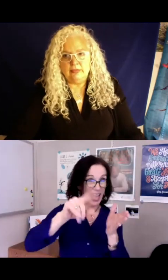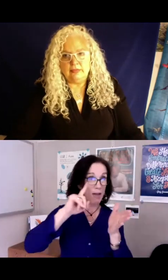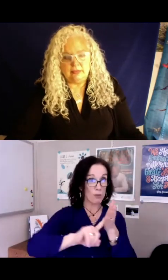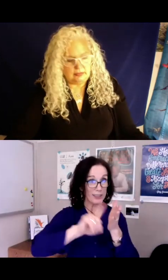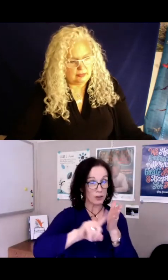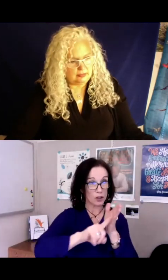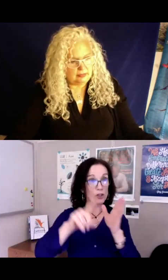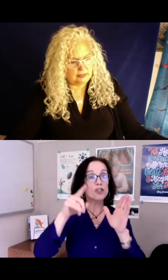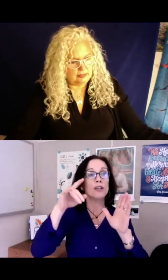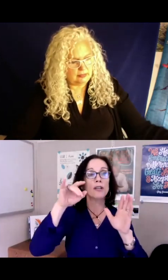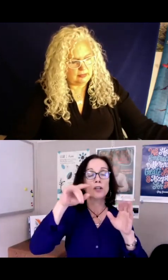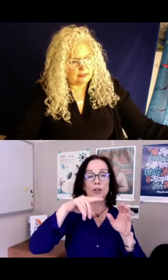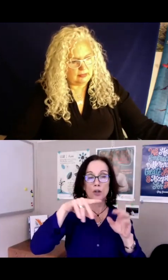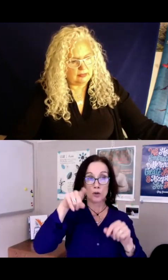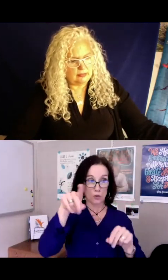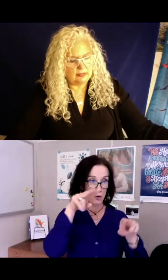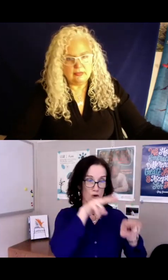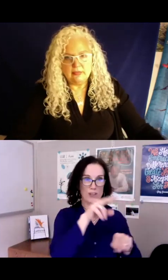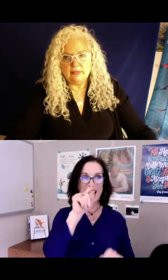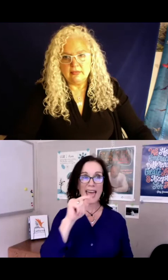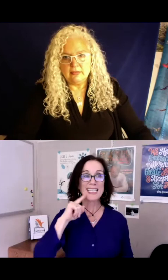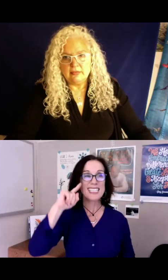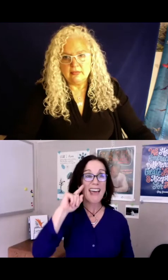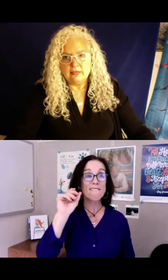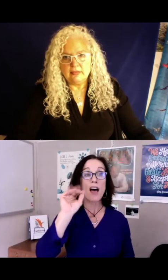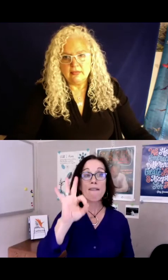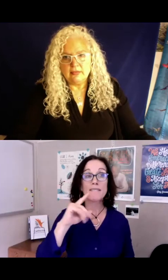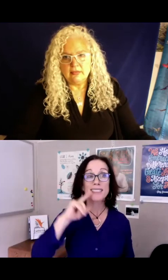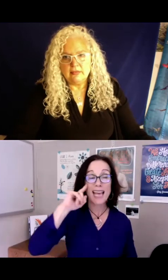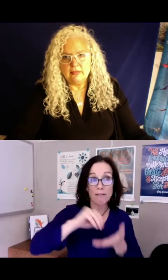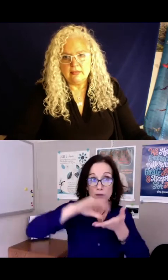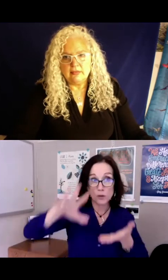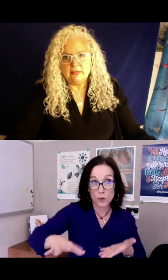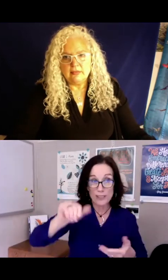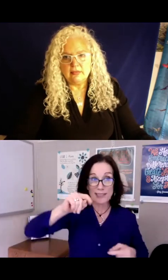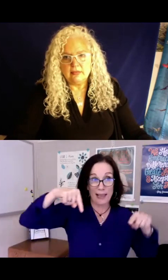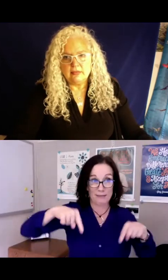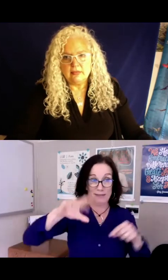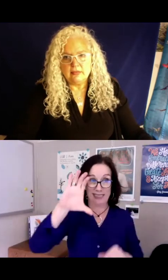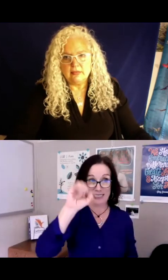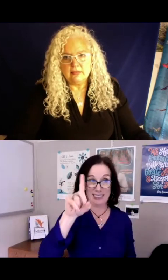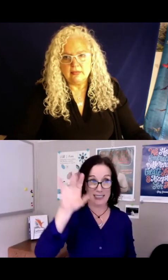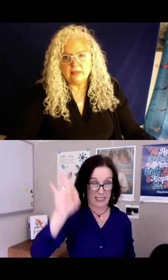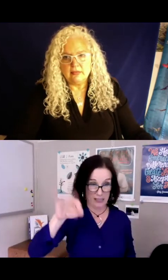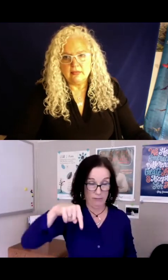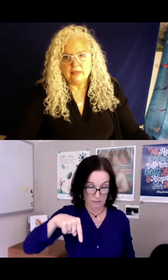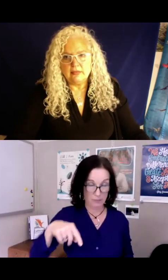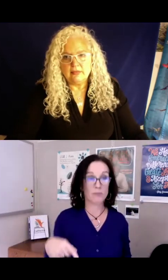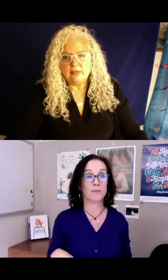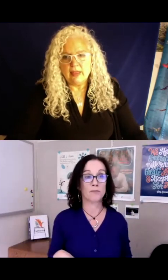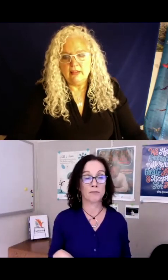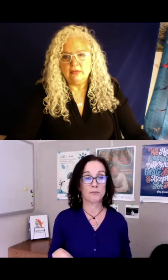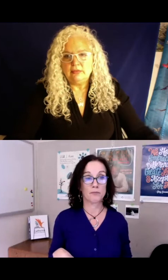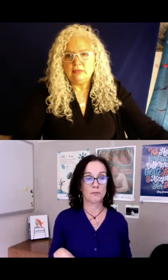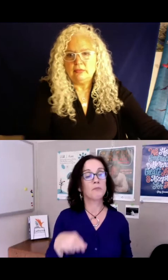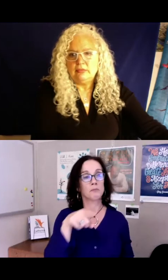was, so the researcher would look at deaf students at CSD, here